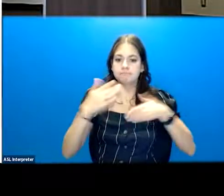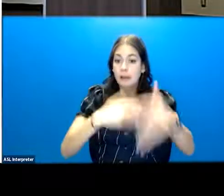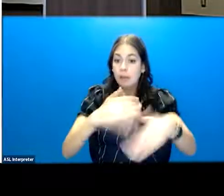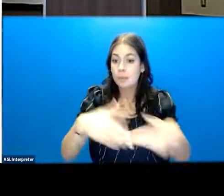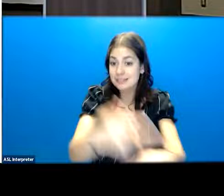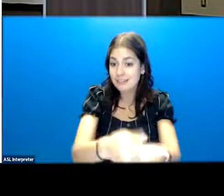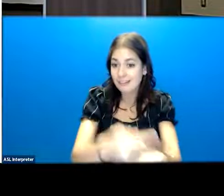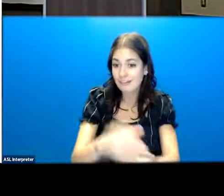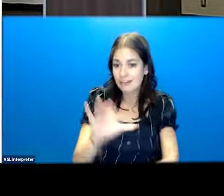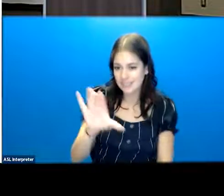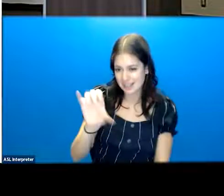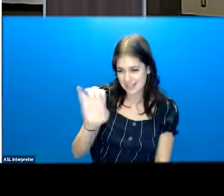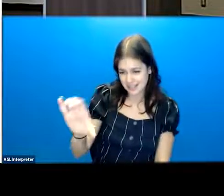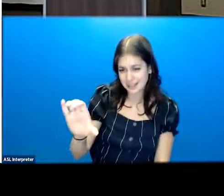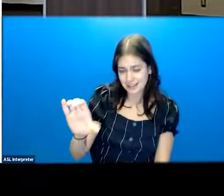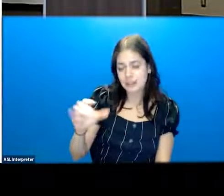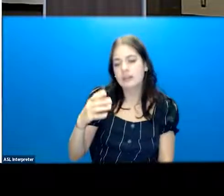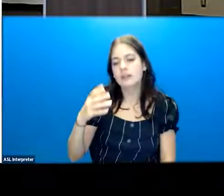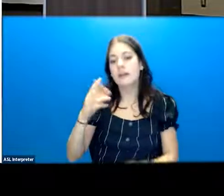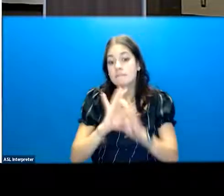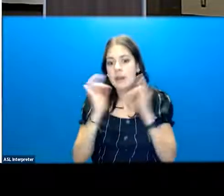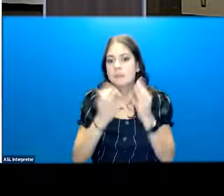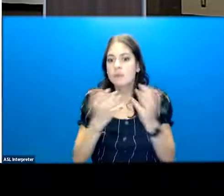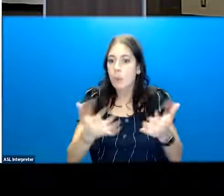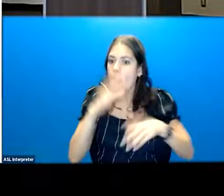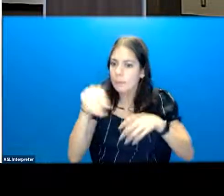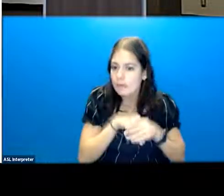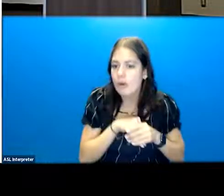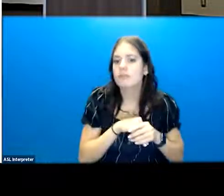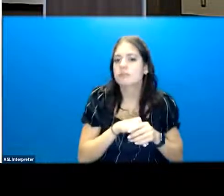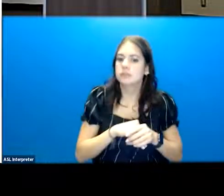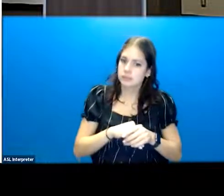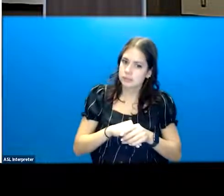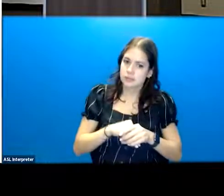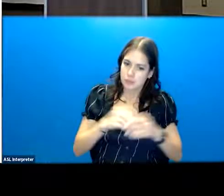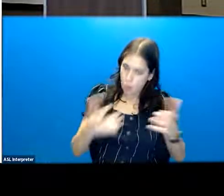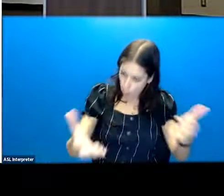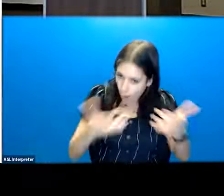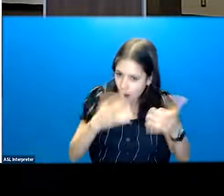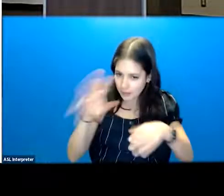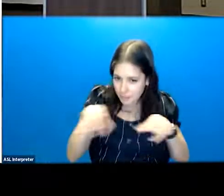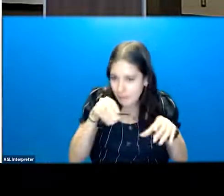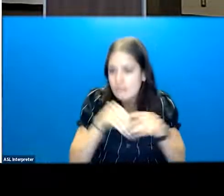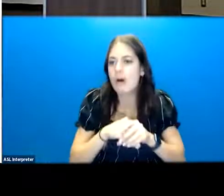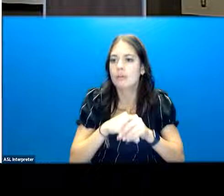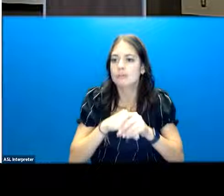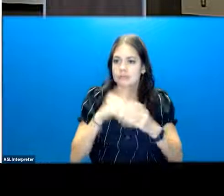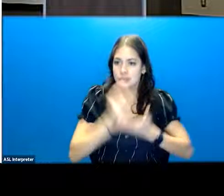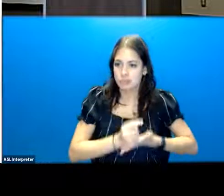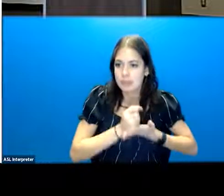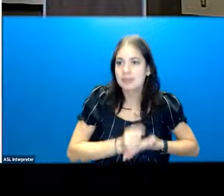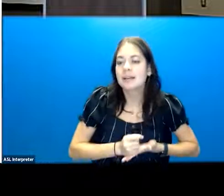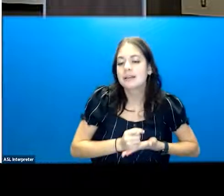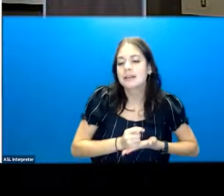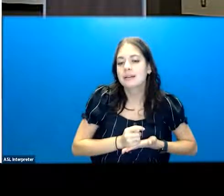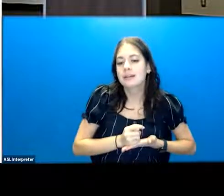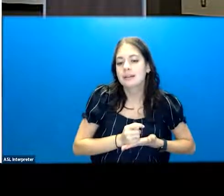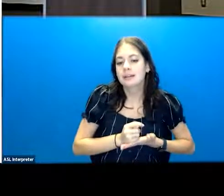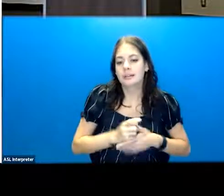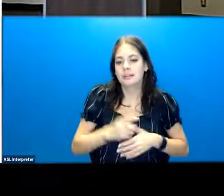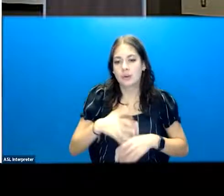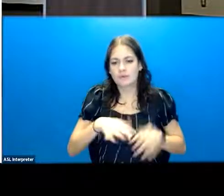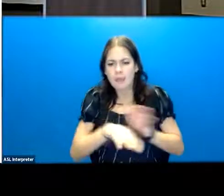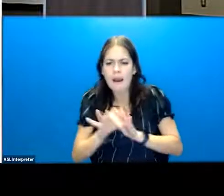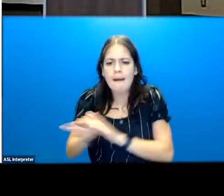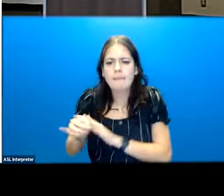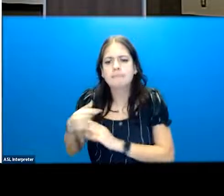through CSC, family members that actually want to be involved truly want to be involved in treatment. And so finding